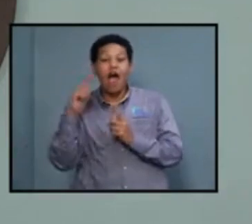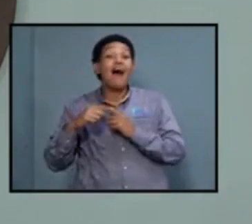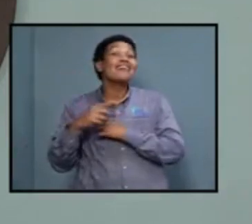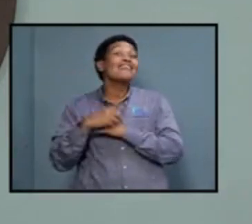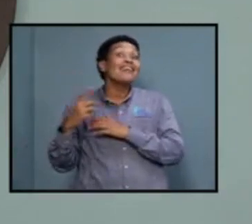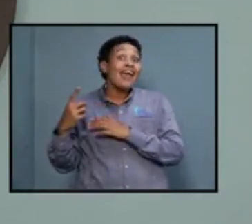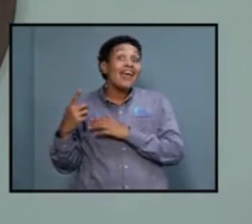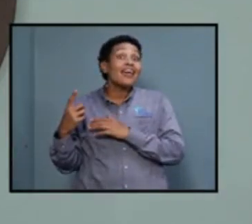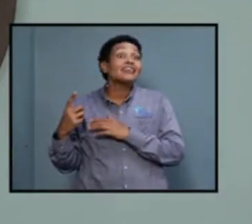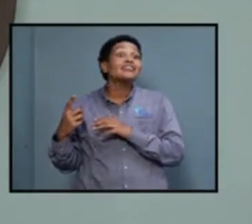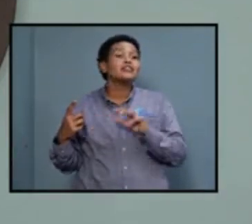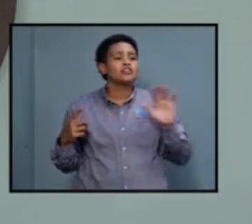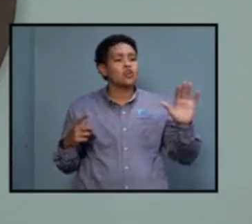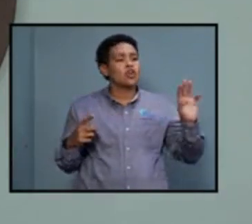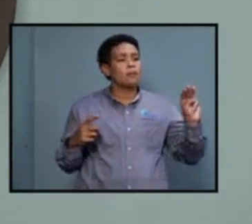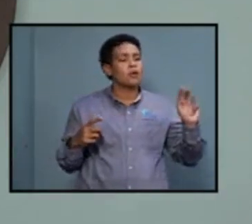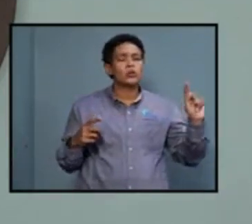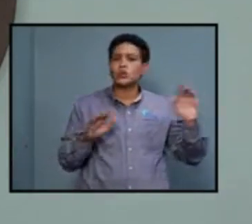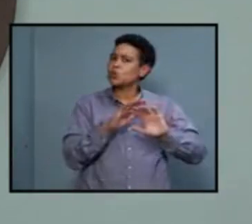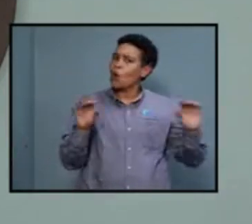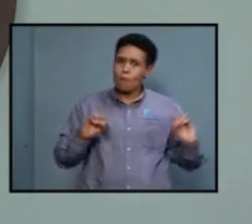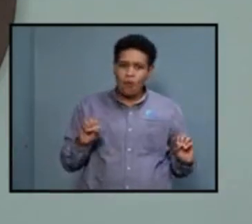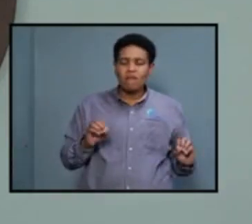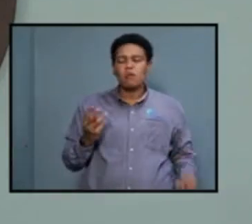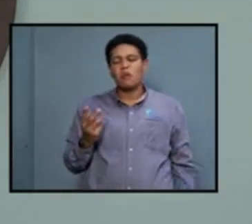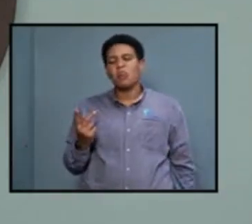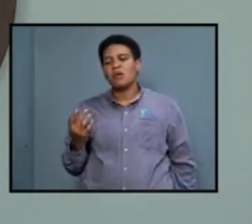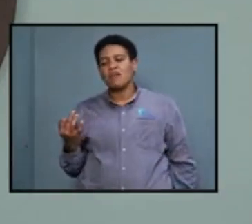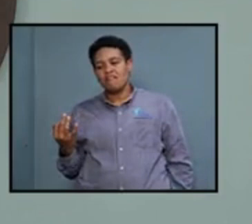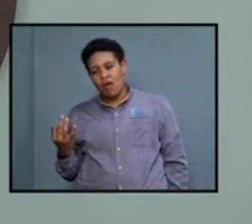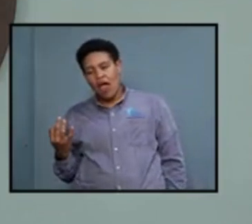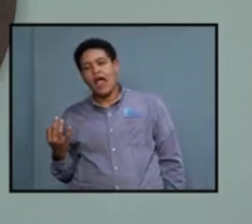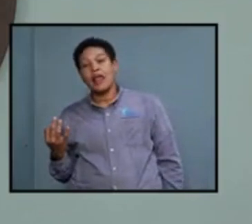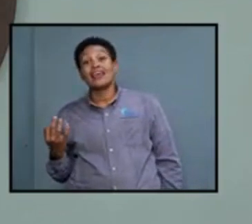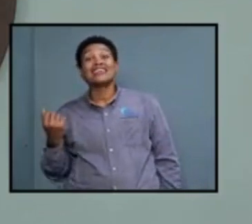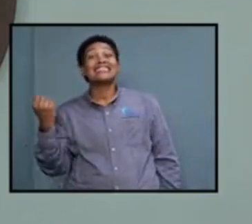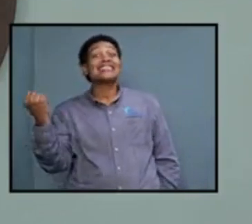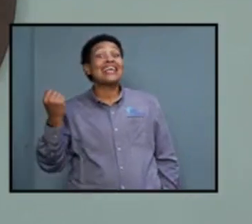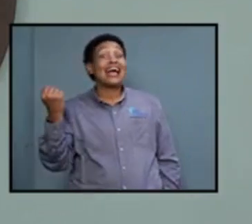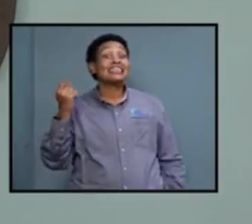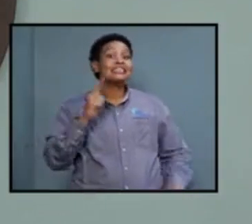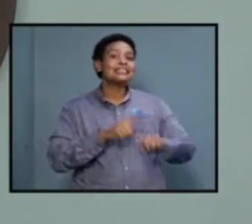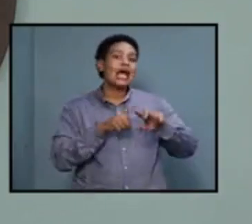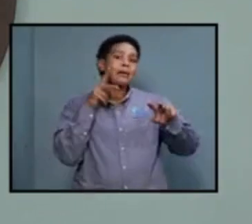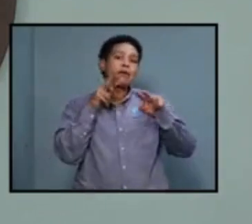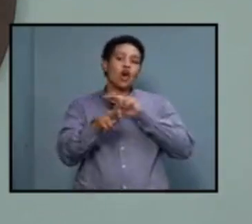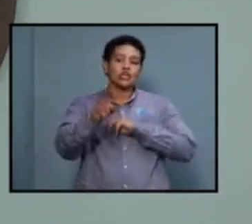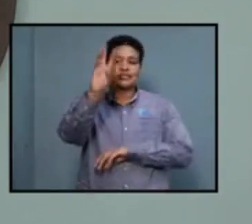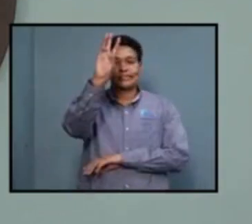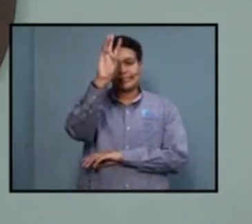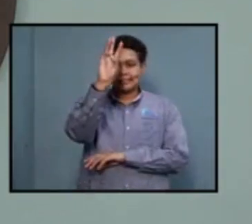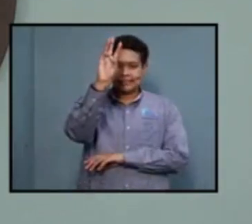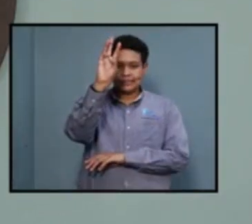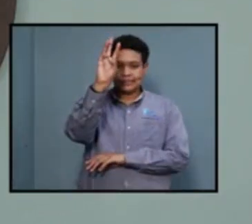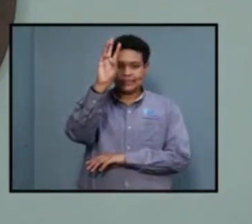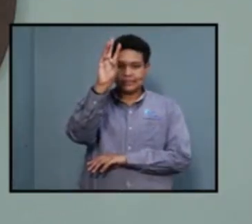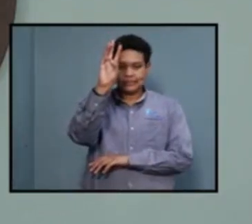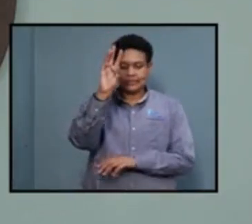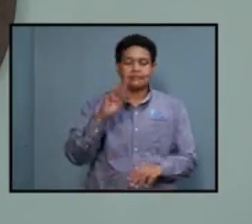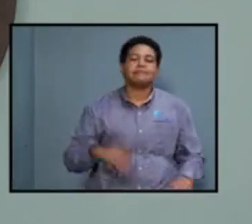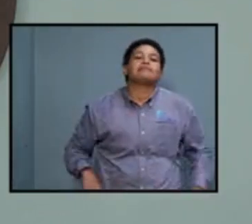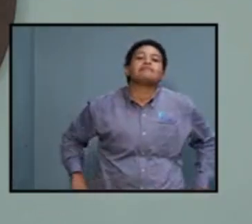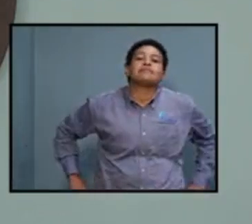other than no movement days except saturday which will be at 6 p.m